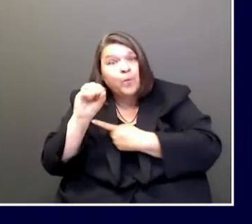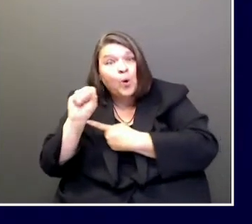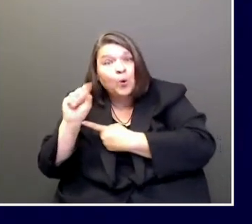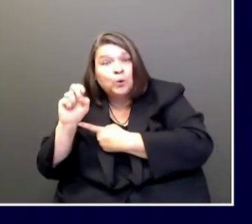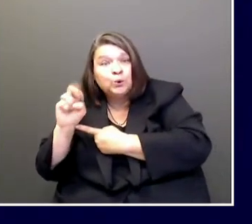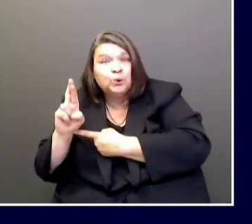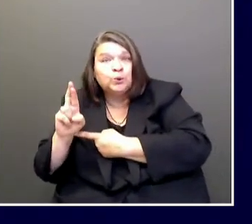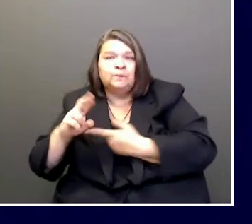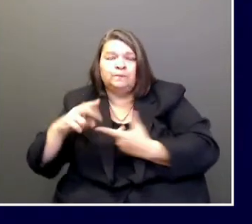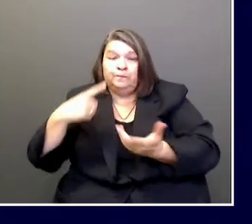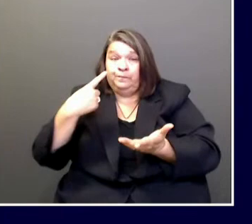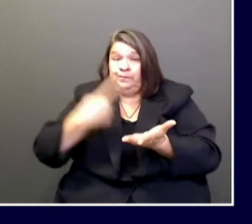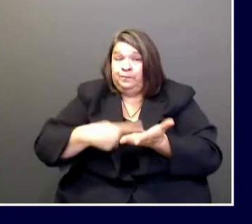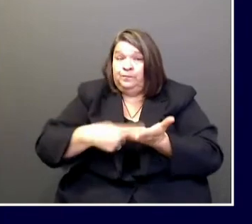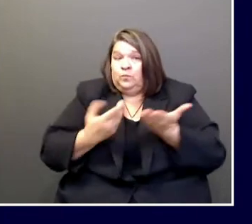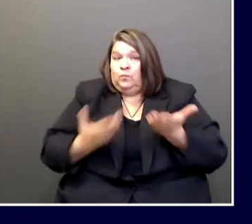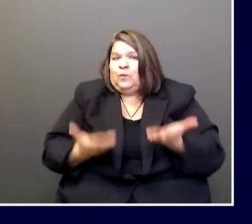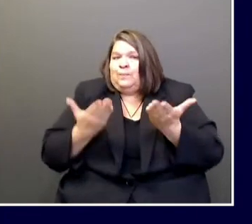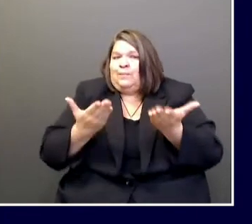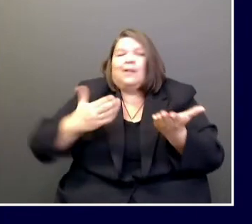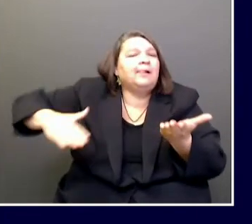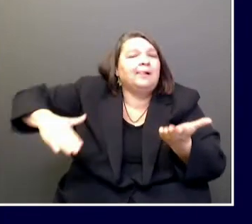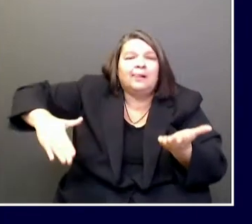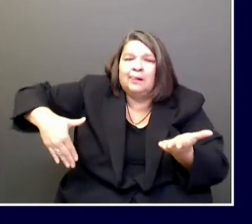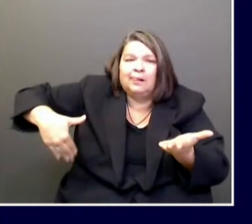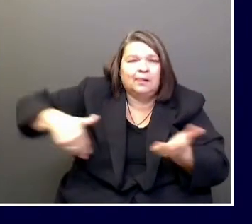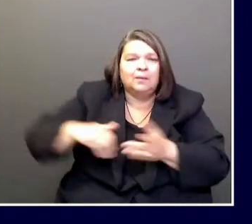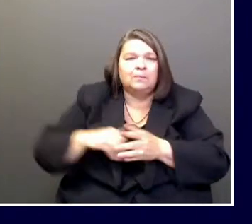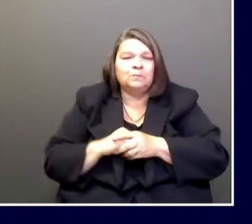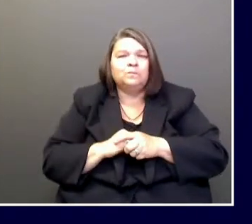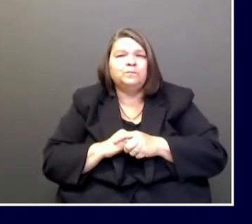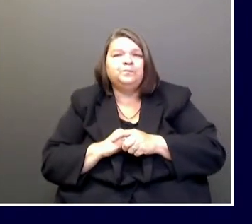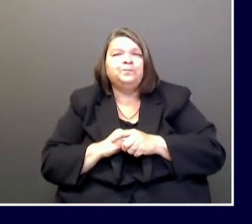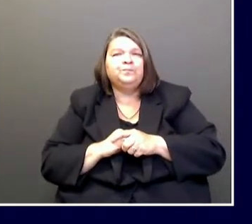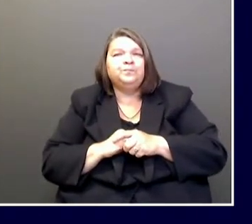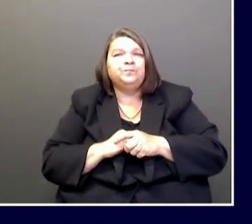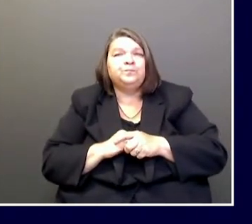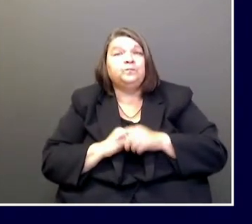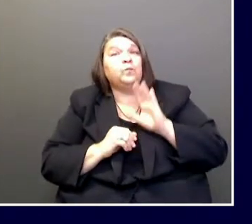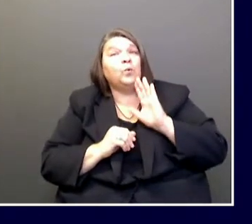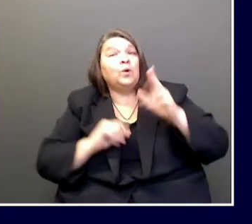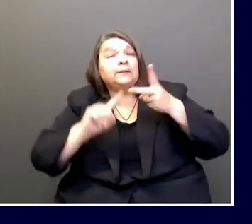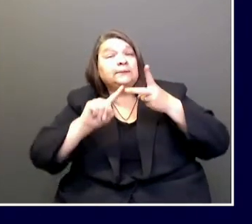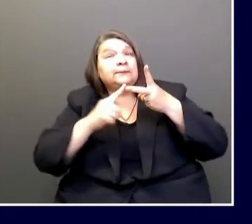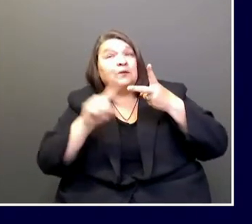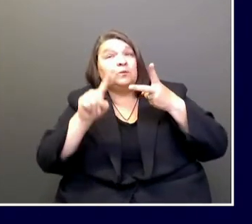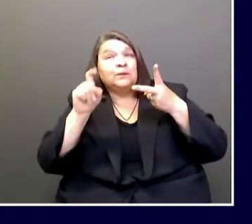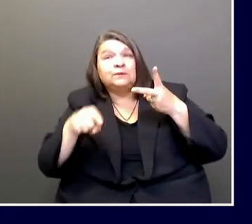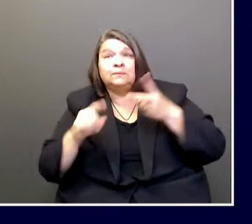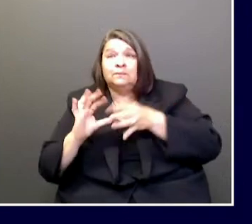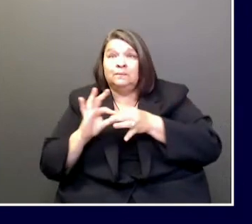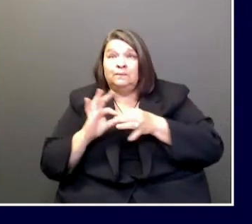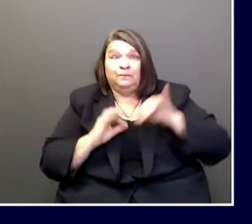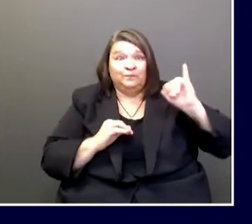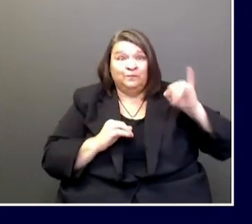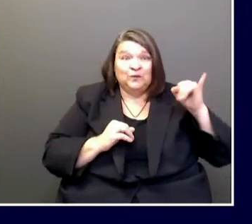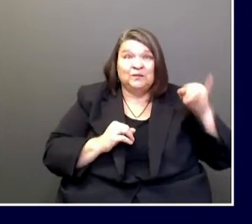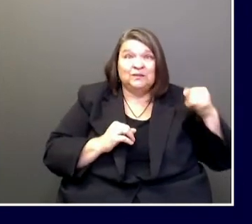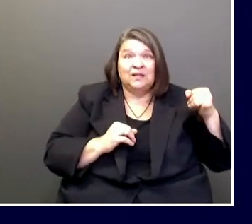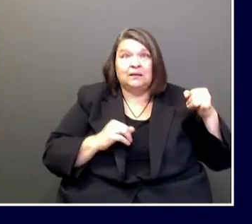have thought about the mix and match approach, you got Johnson & Johnson early, but maybe you feel like you need one of the mRNA